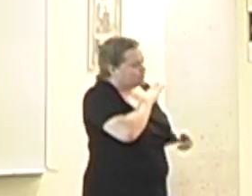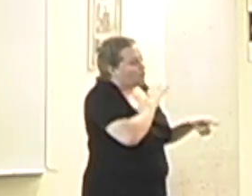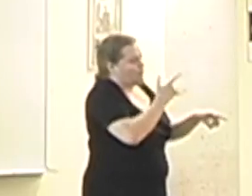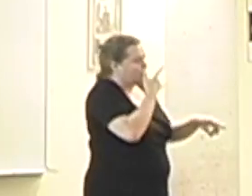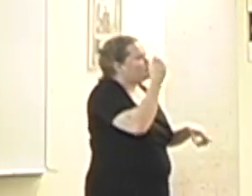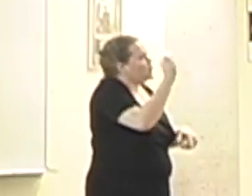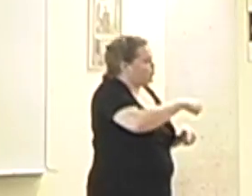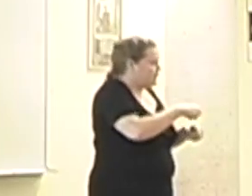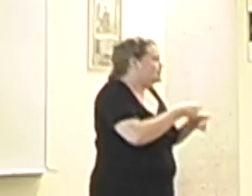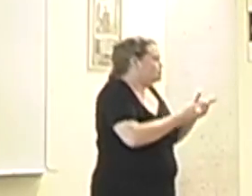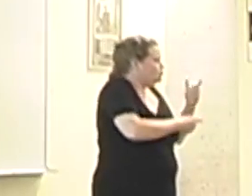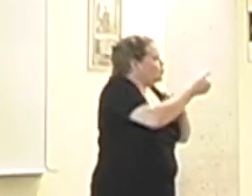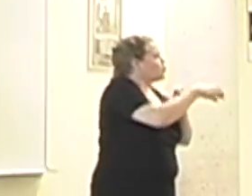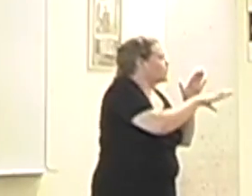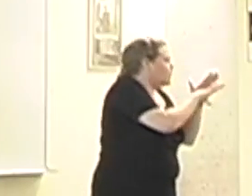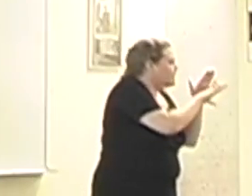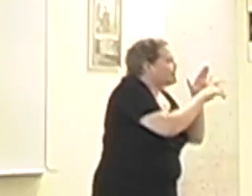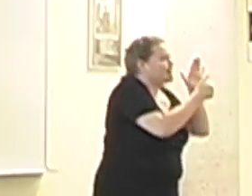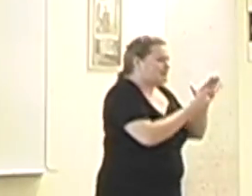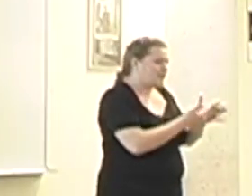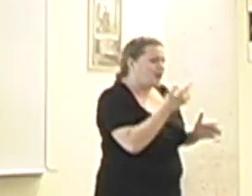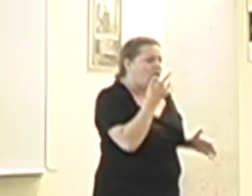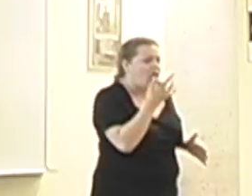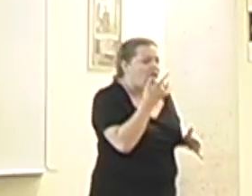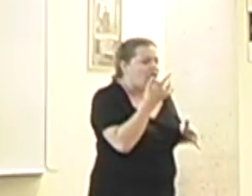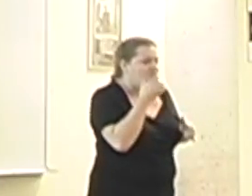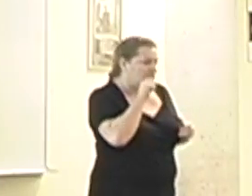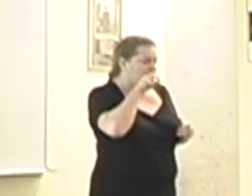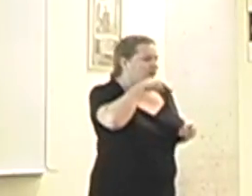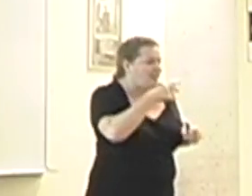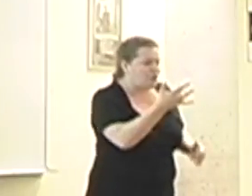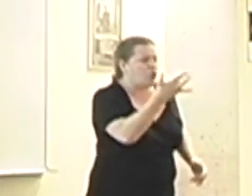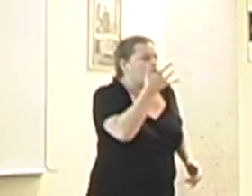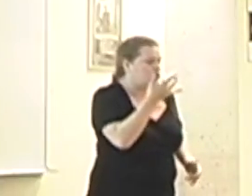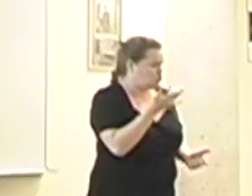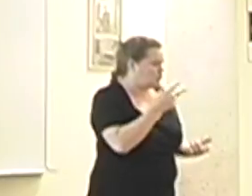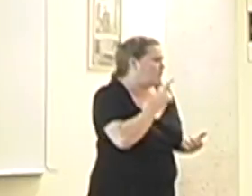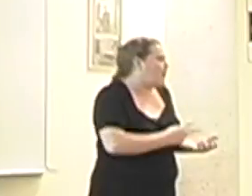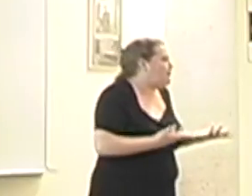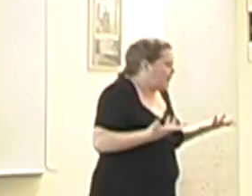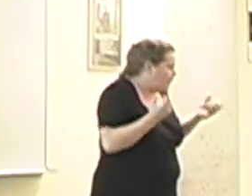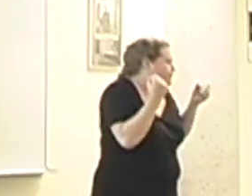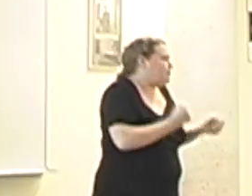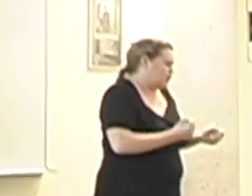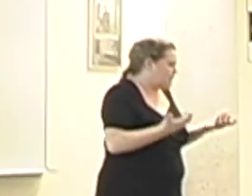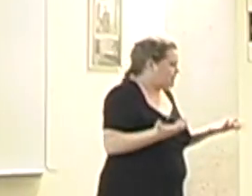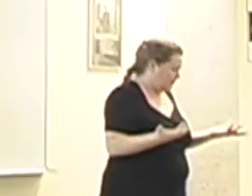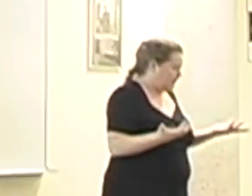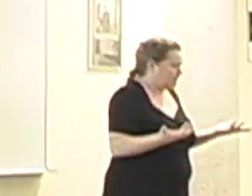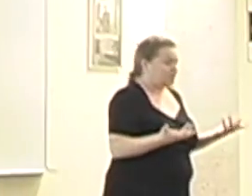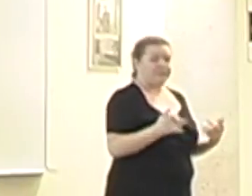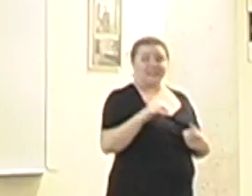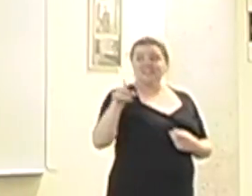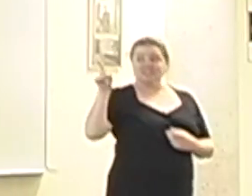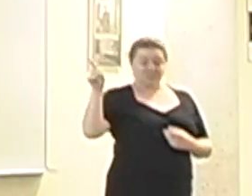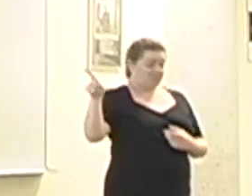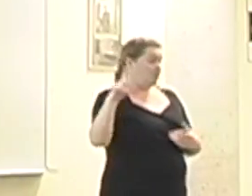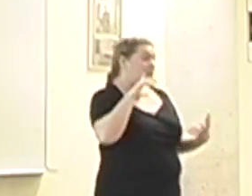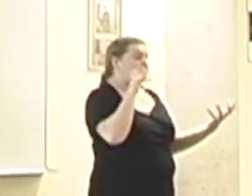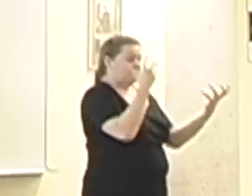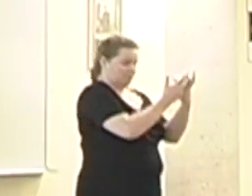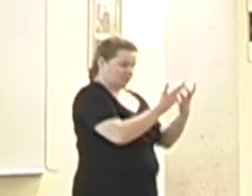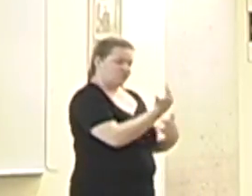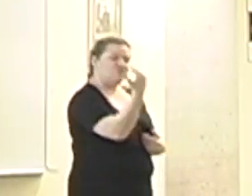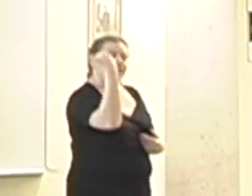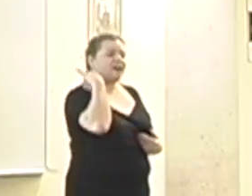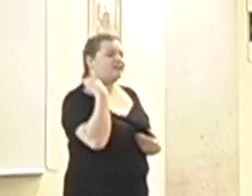iconic forms, like taste on the tongue here with tongue protrusion. This is consistent with prior results suggesting that iconic